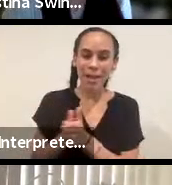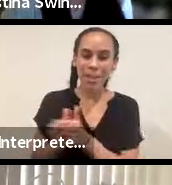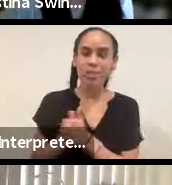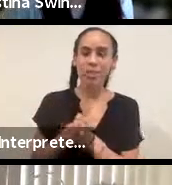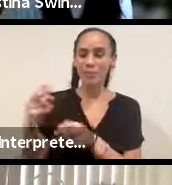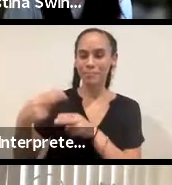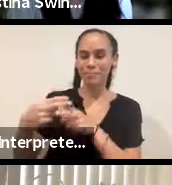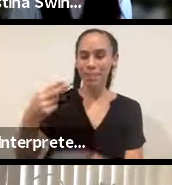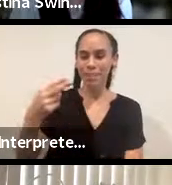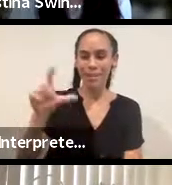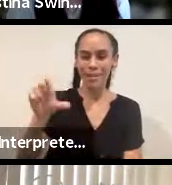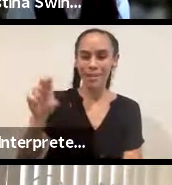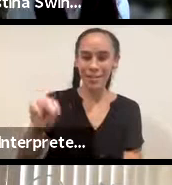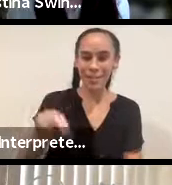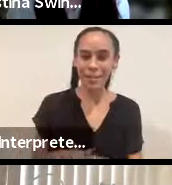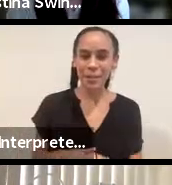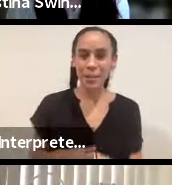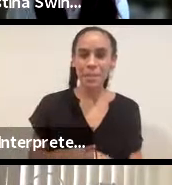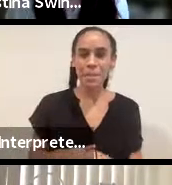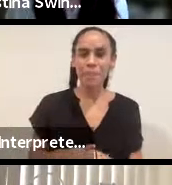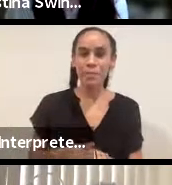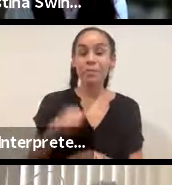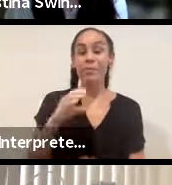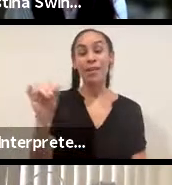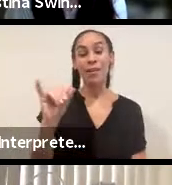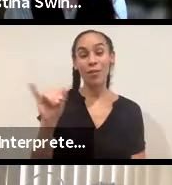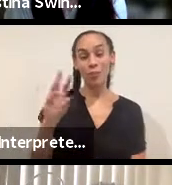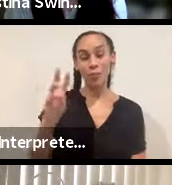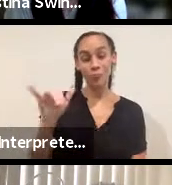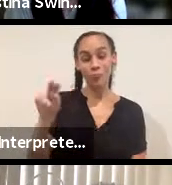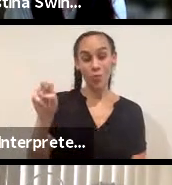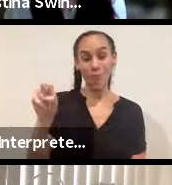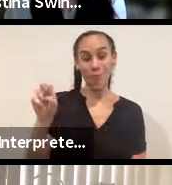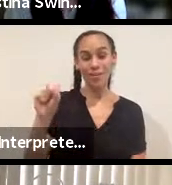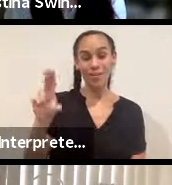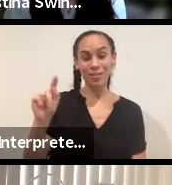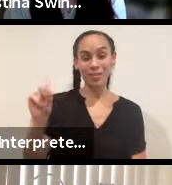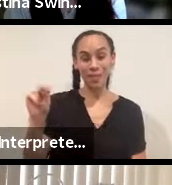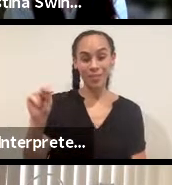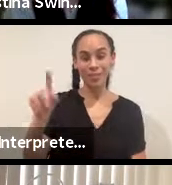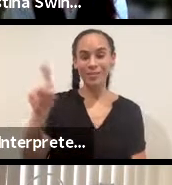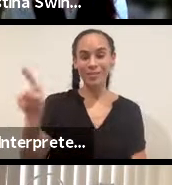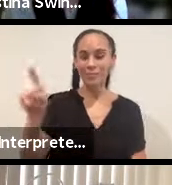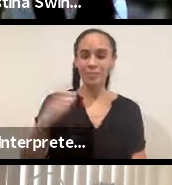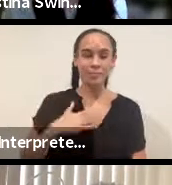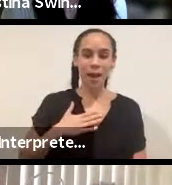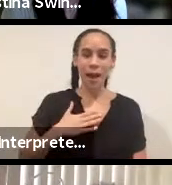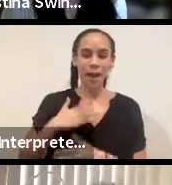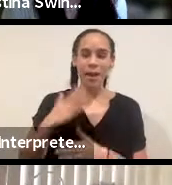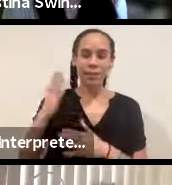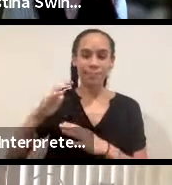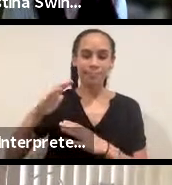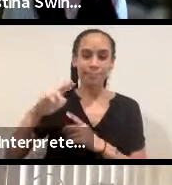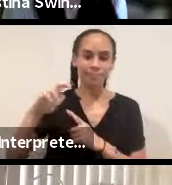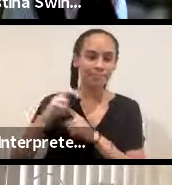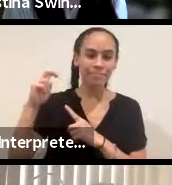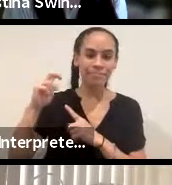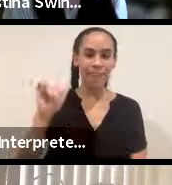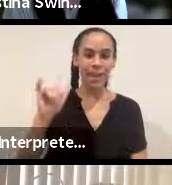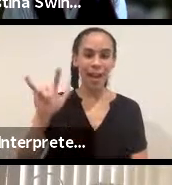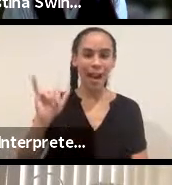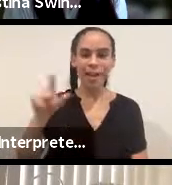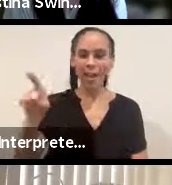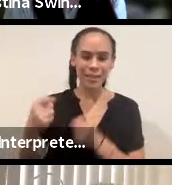And also Wayne Sutton, who's my greatest ally. And he supported me throughout the making of this